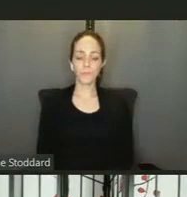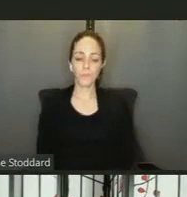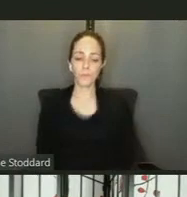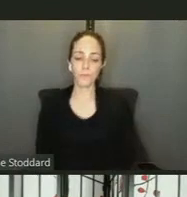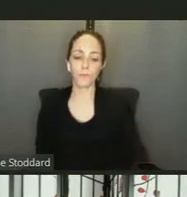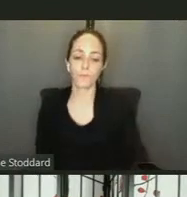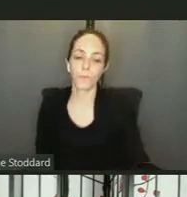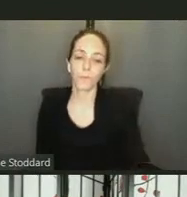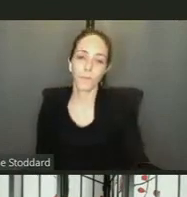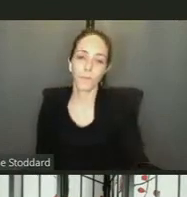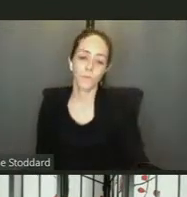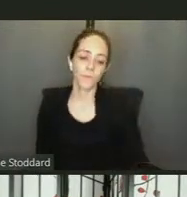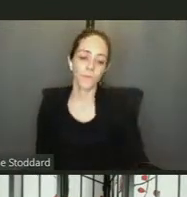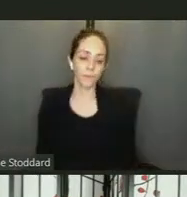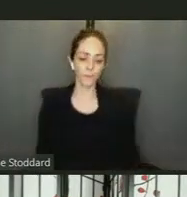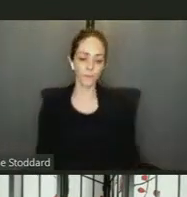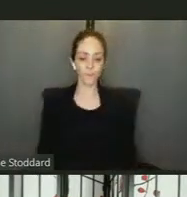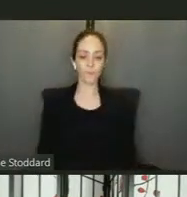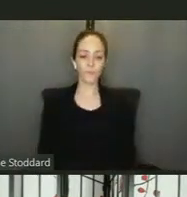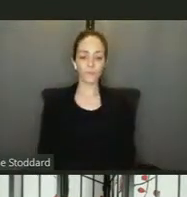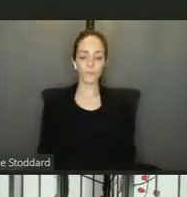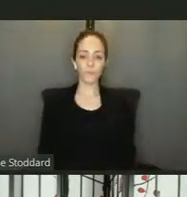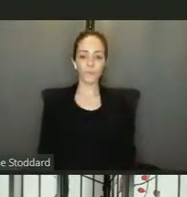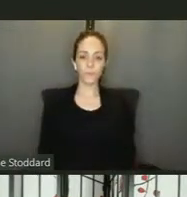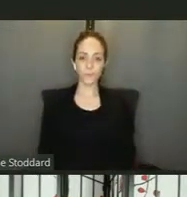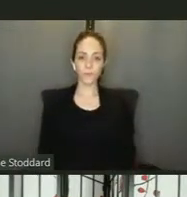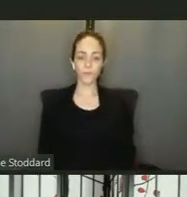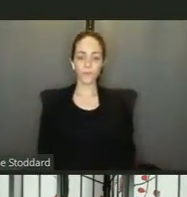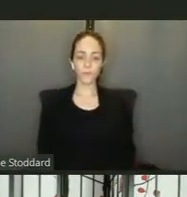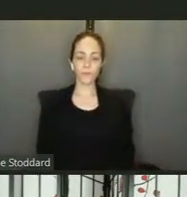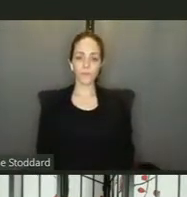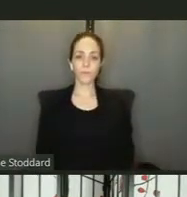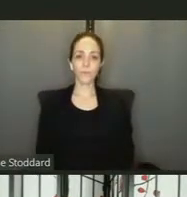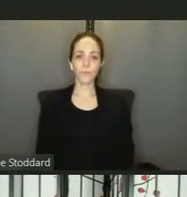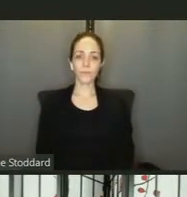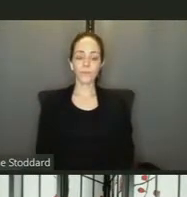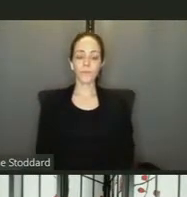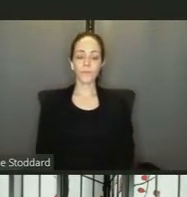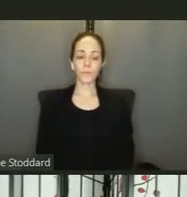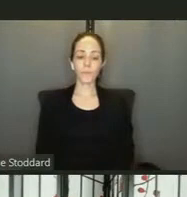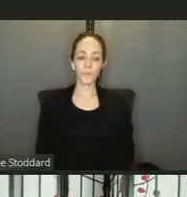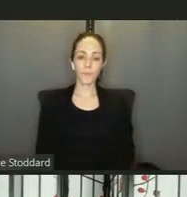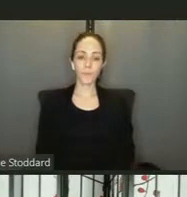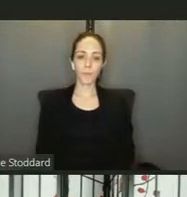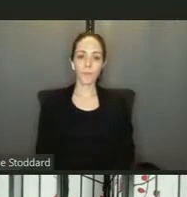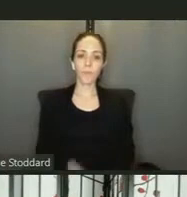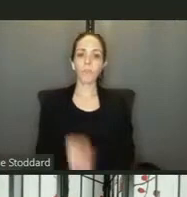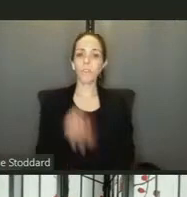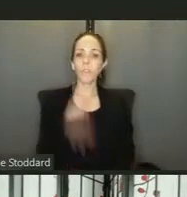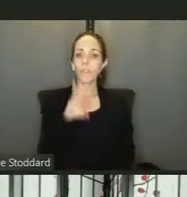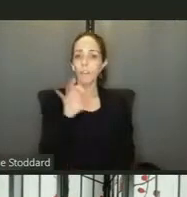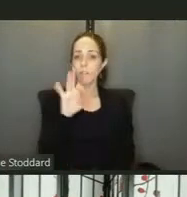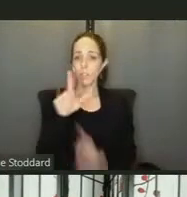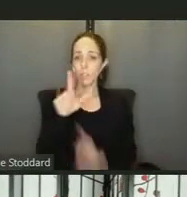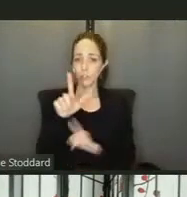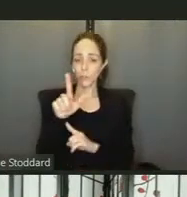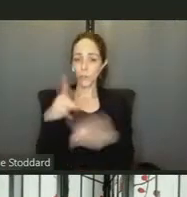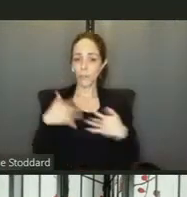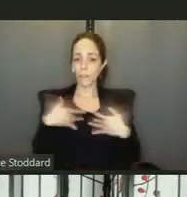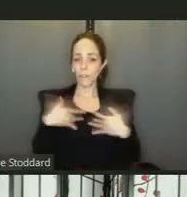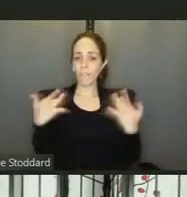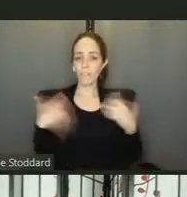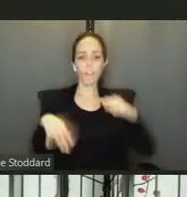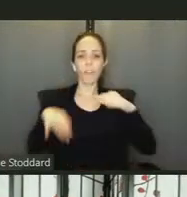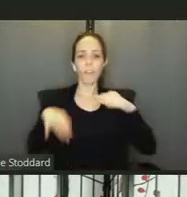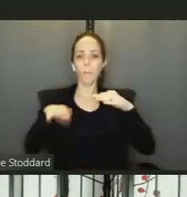Again, I spoke a little bit to our efforts around culturally specific virtual events. At the bottom there is an